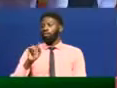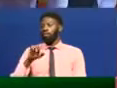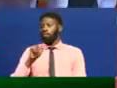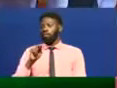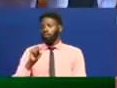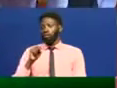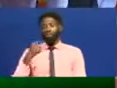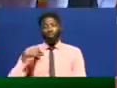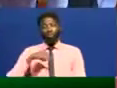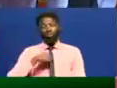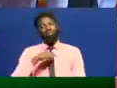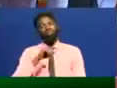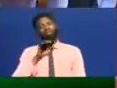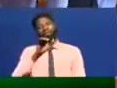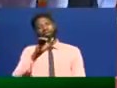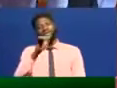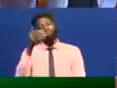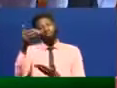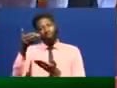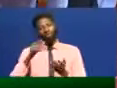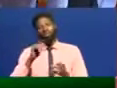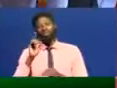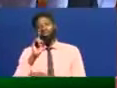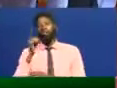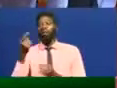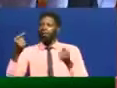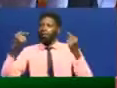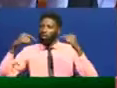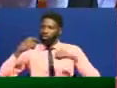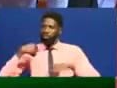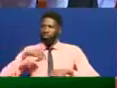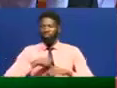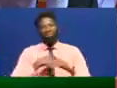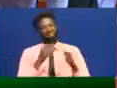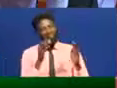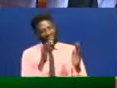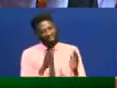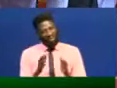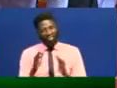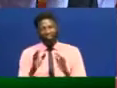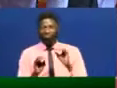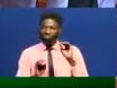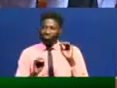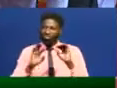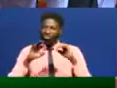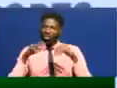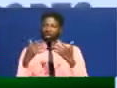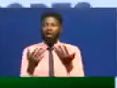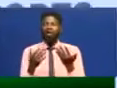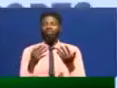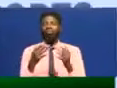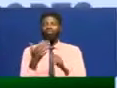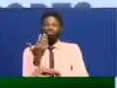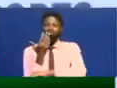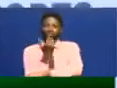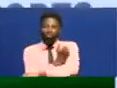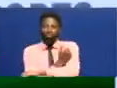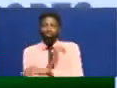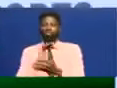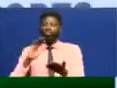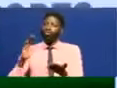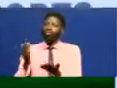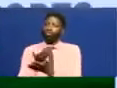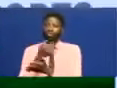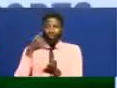we devised a plan on how we would confront doping, a plan that included committing